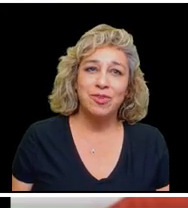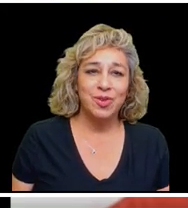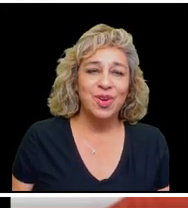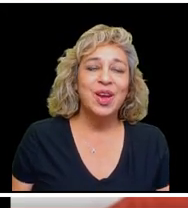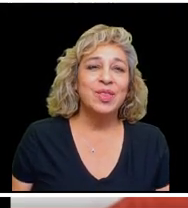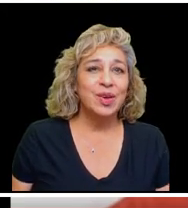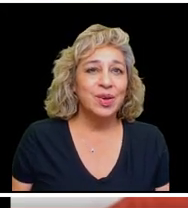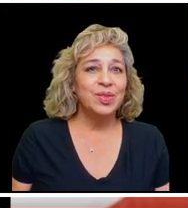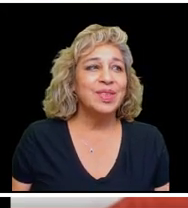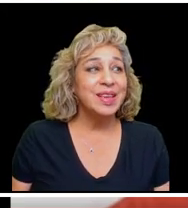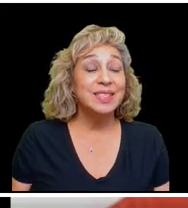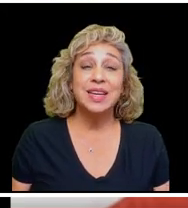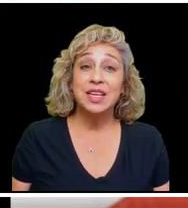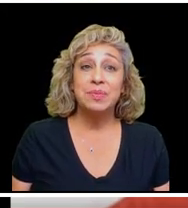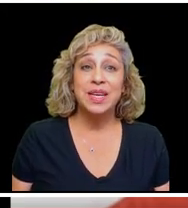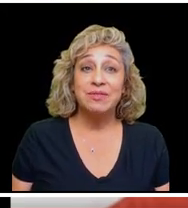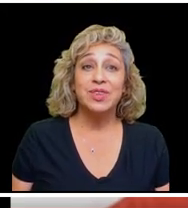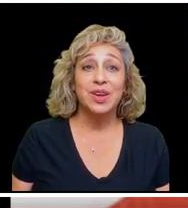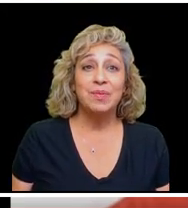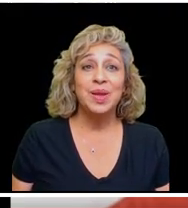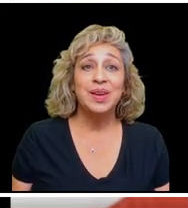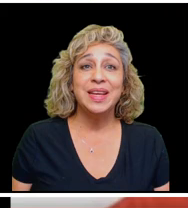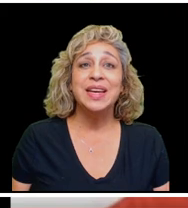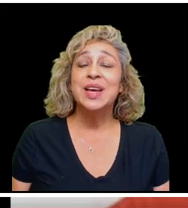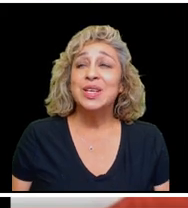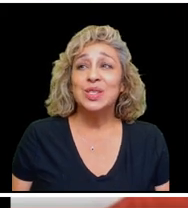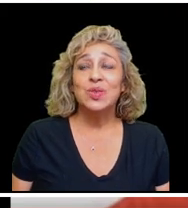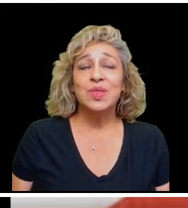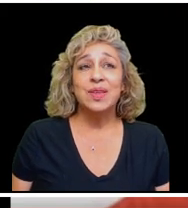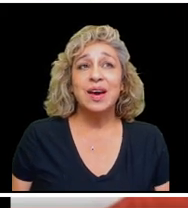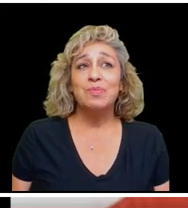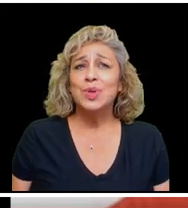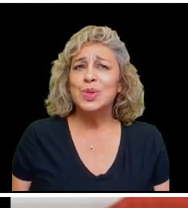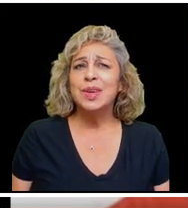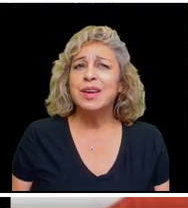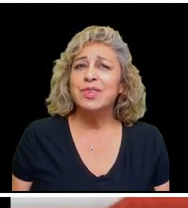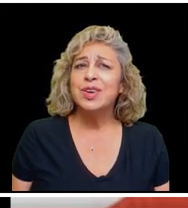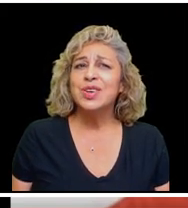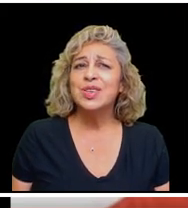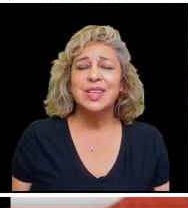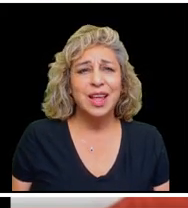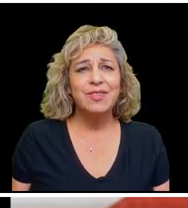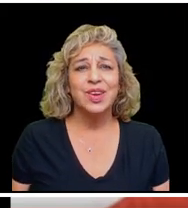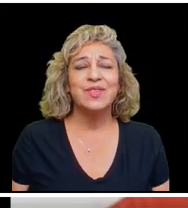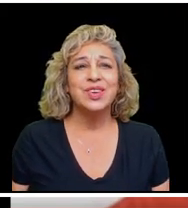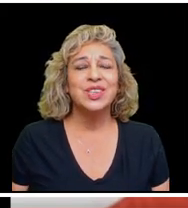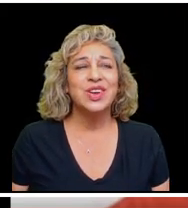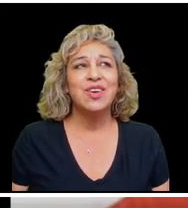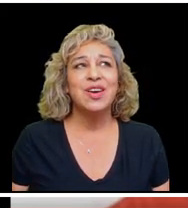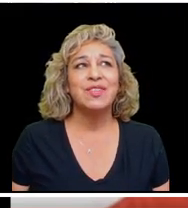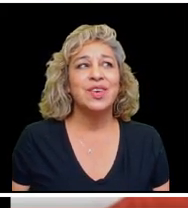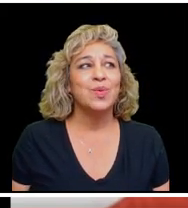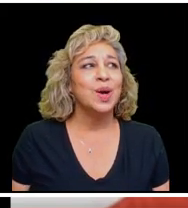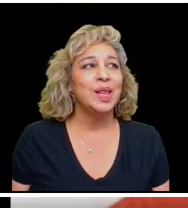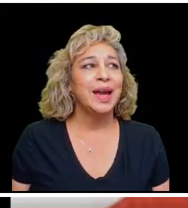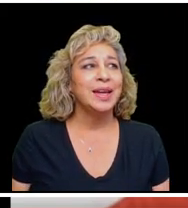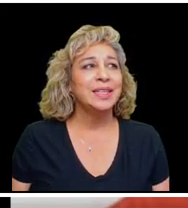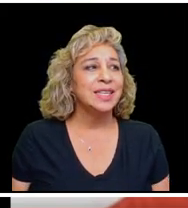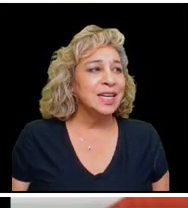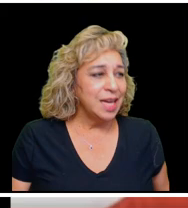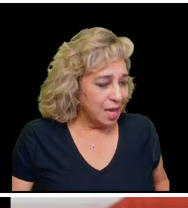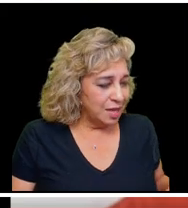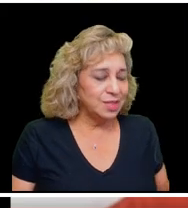no money through the the things that need to be done for the community so most of the governor's a lot of the governors are not very